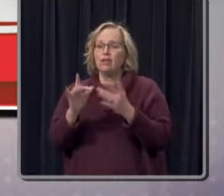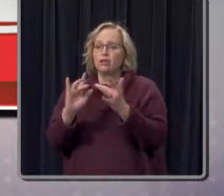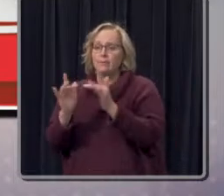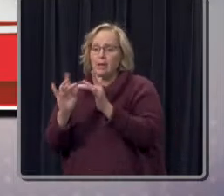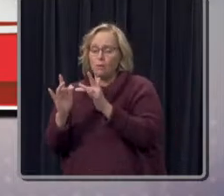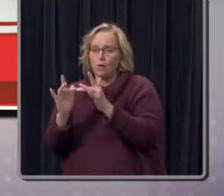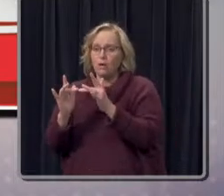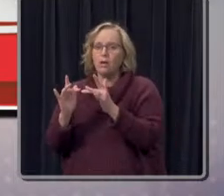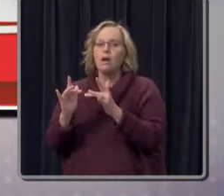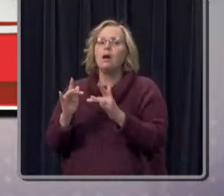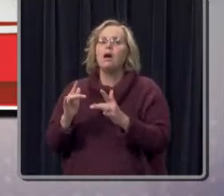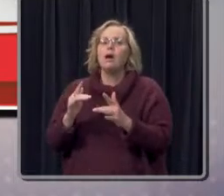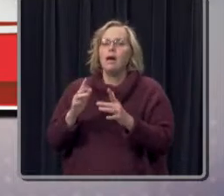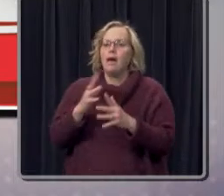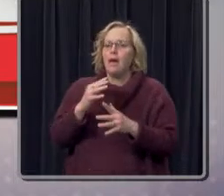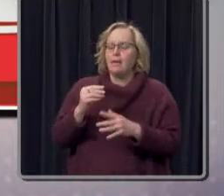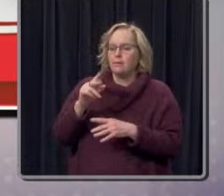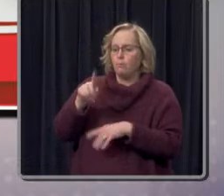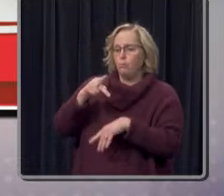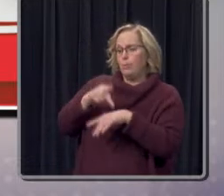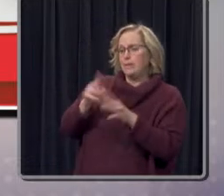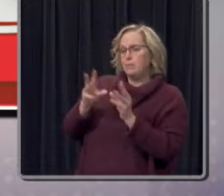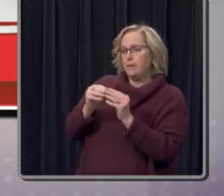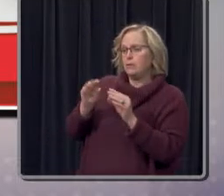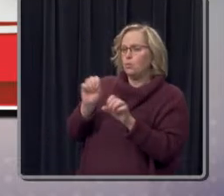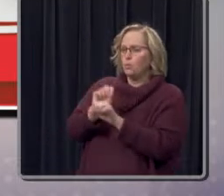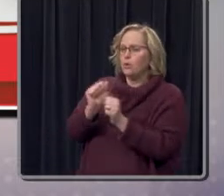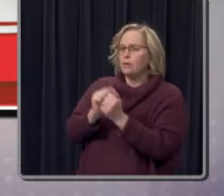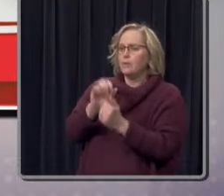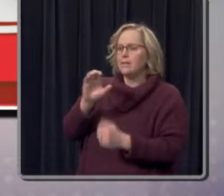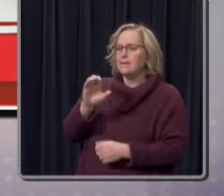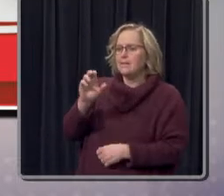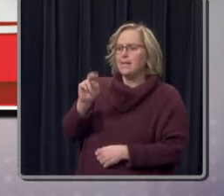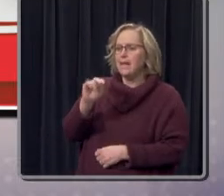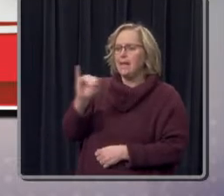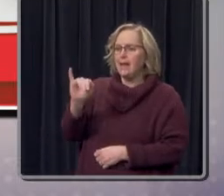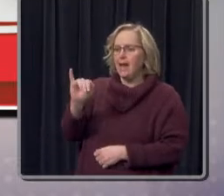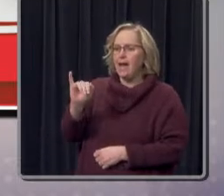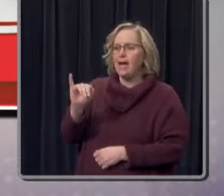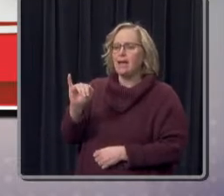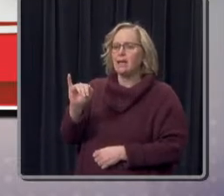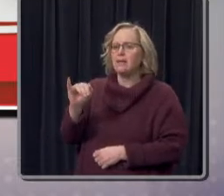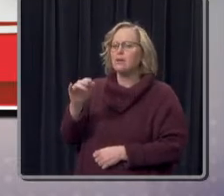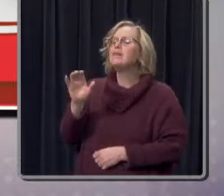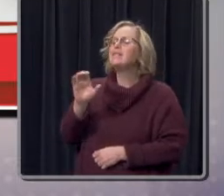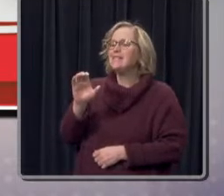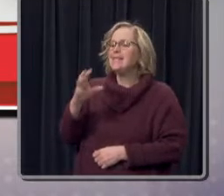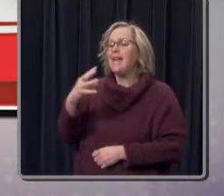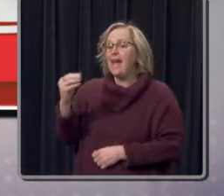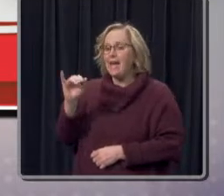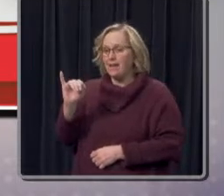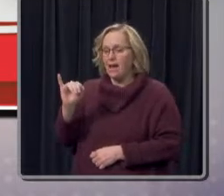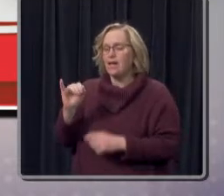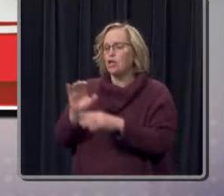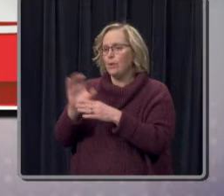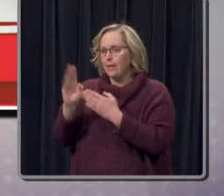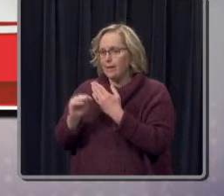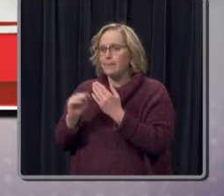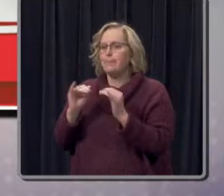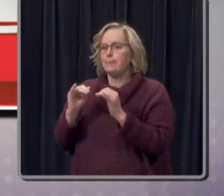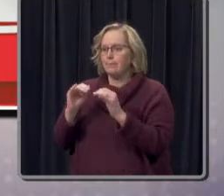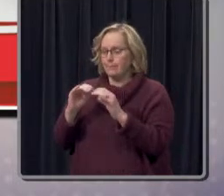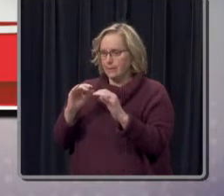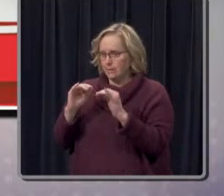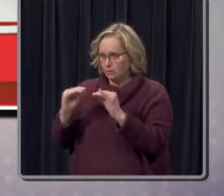meetings and working with our CNI, or Curriculum and Instruction administrators for each of our secondary schools. So as we do